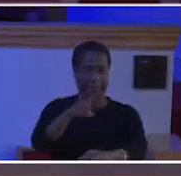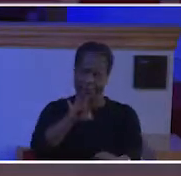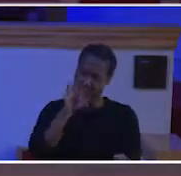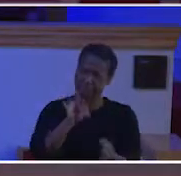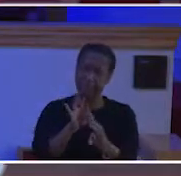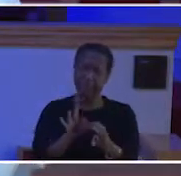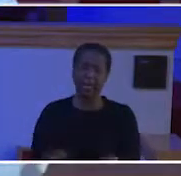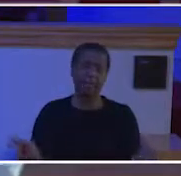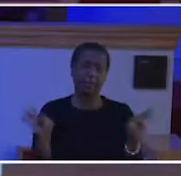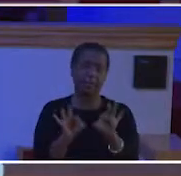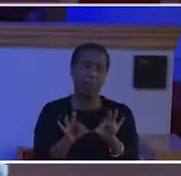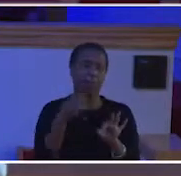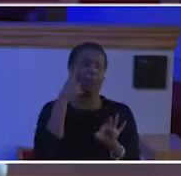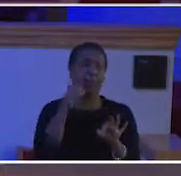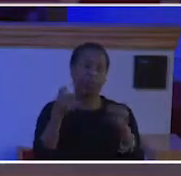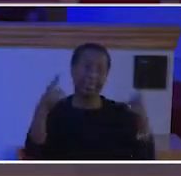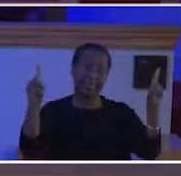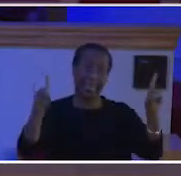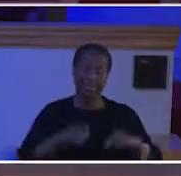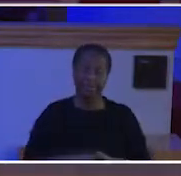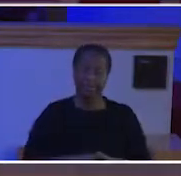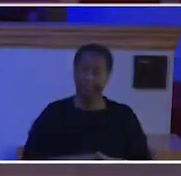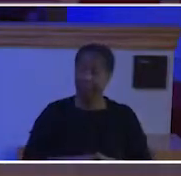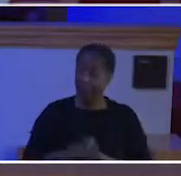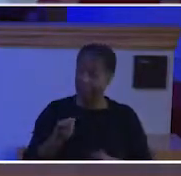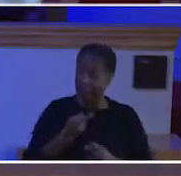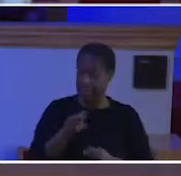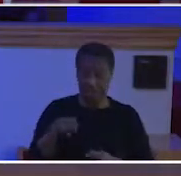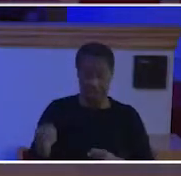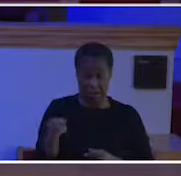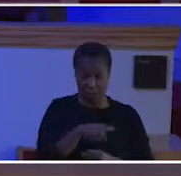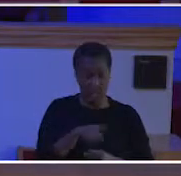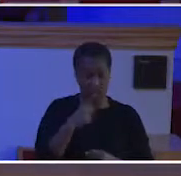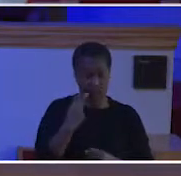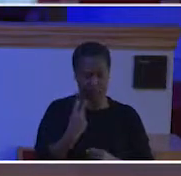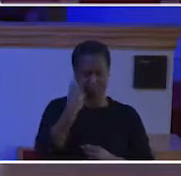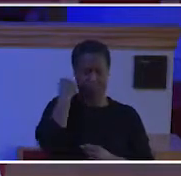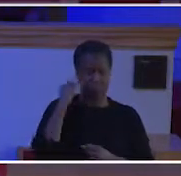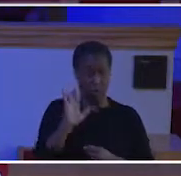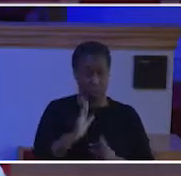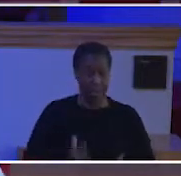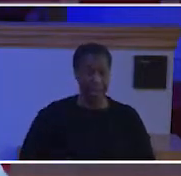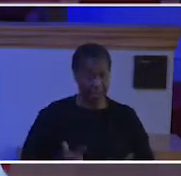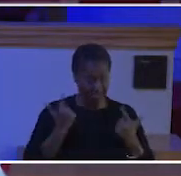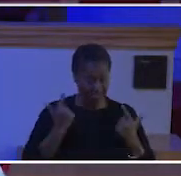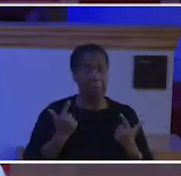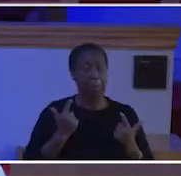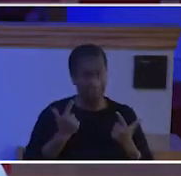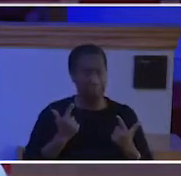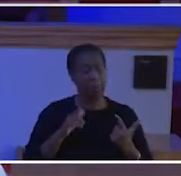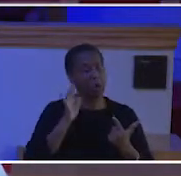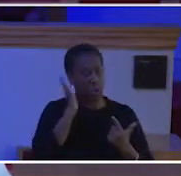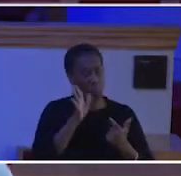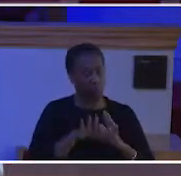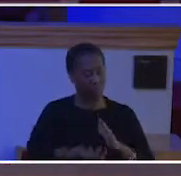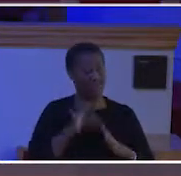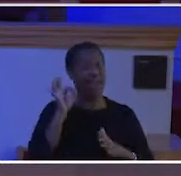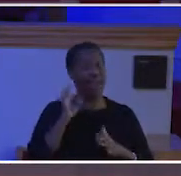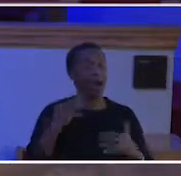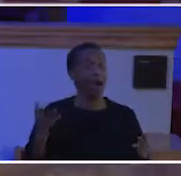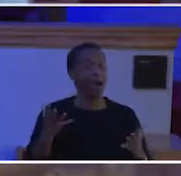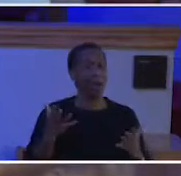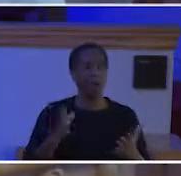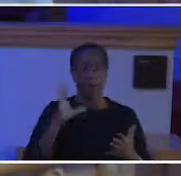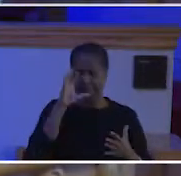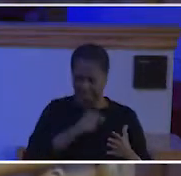important to success. And if you dare look at your life, I guarantee you that you will discover that there were